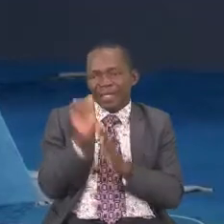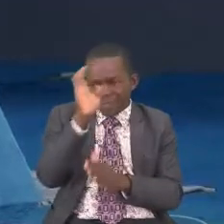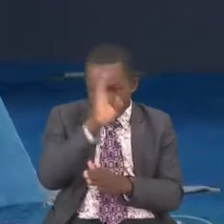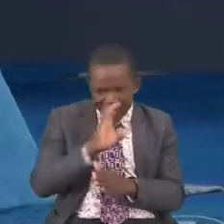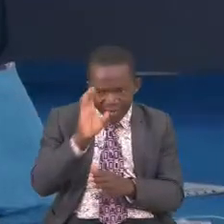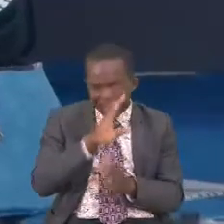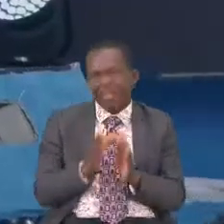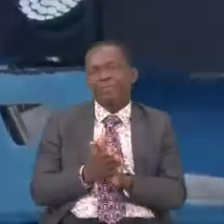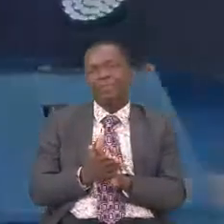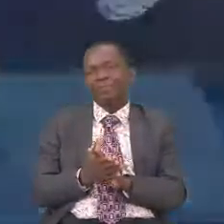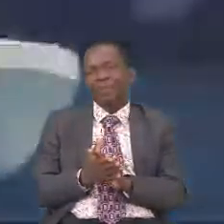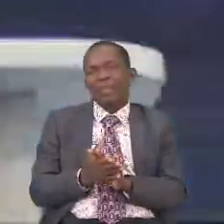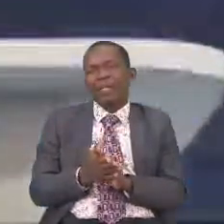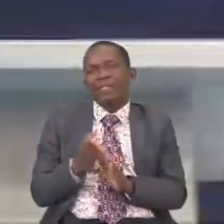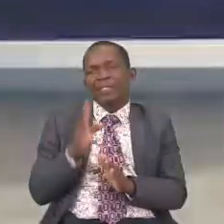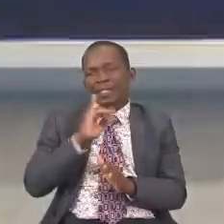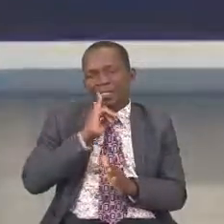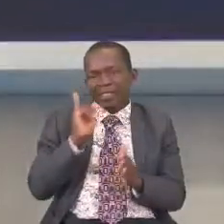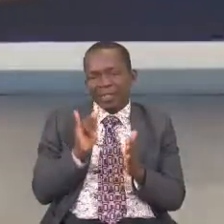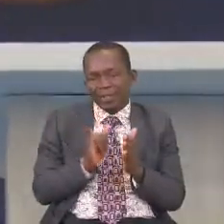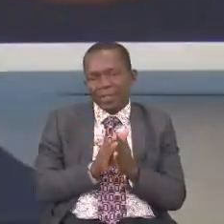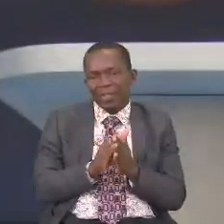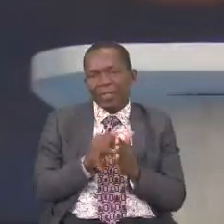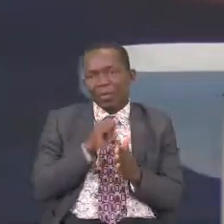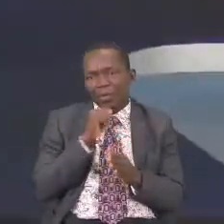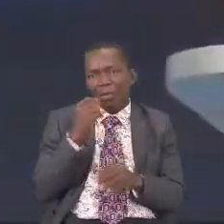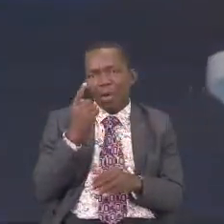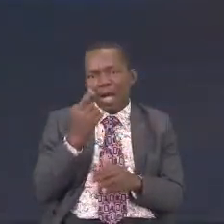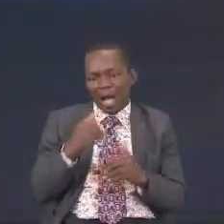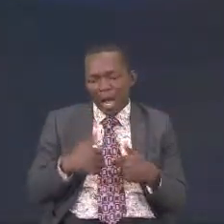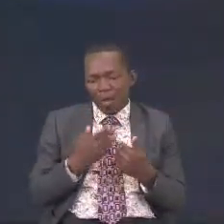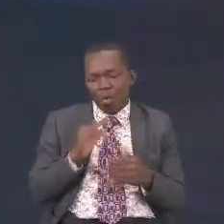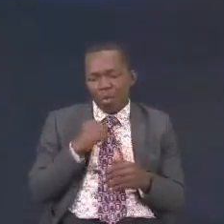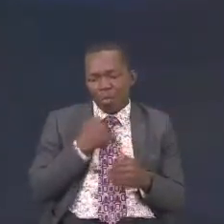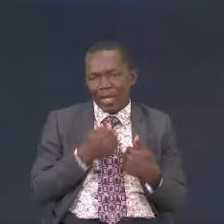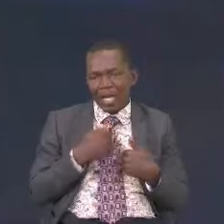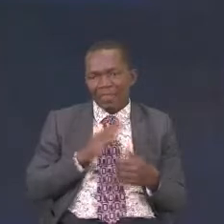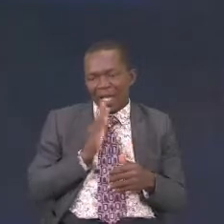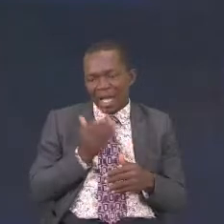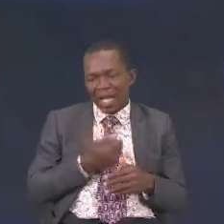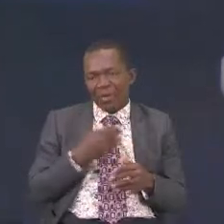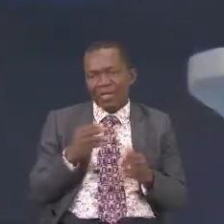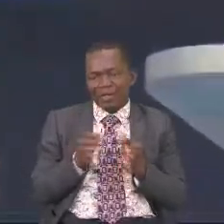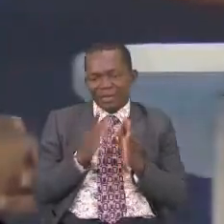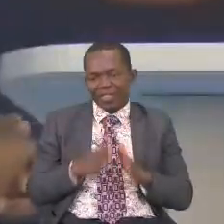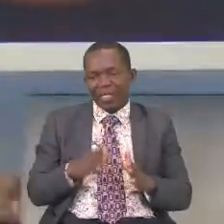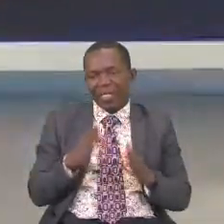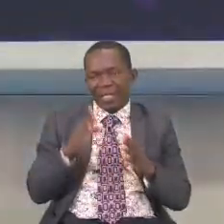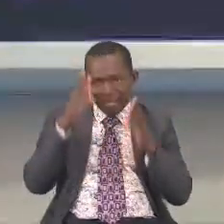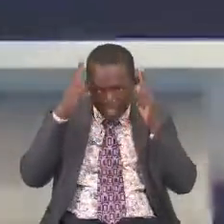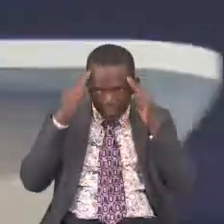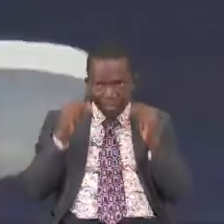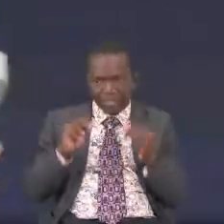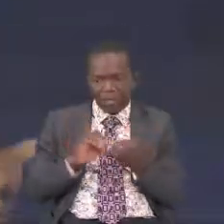Isn't that how we have all our good Christian experiences? Number one, saving faith. Saving faith,